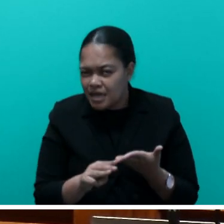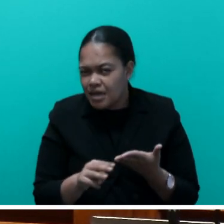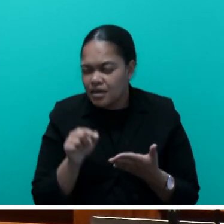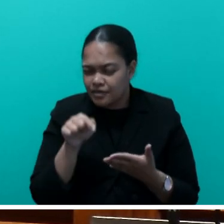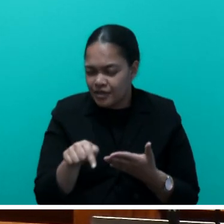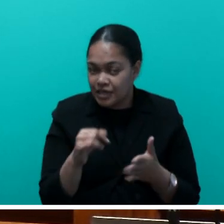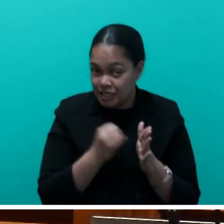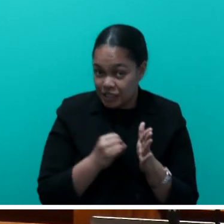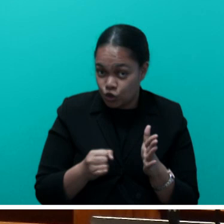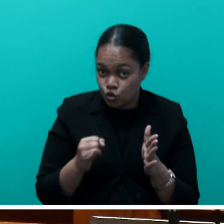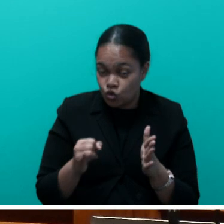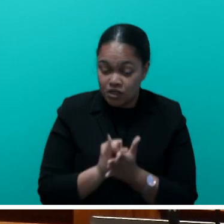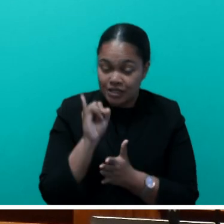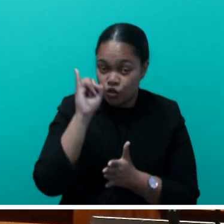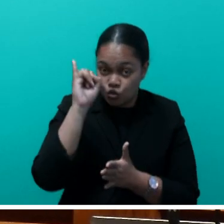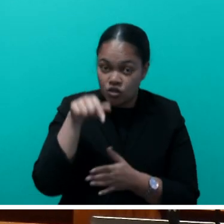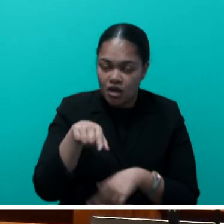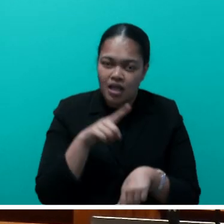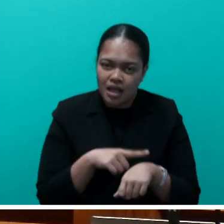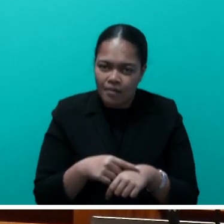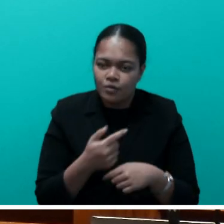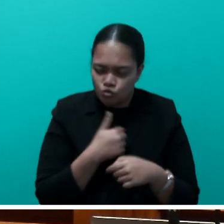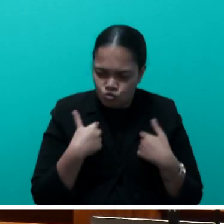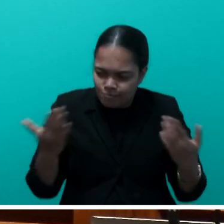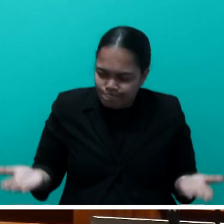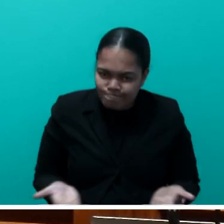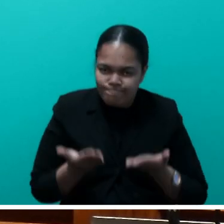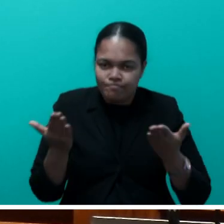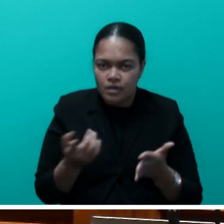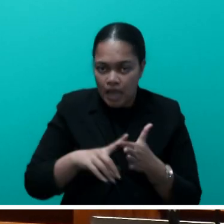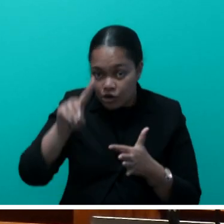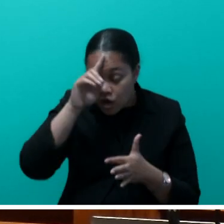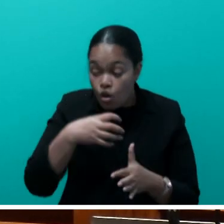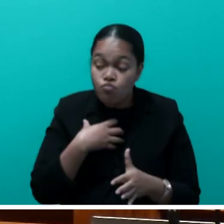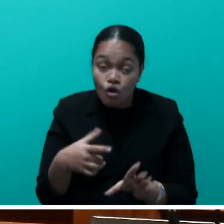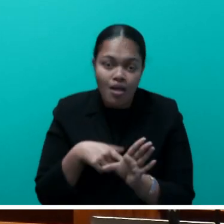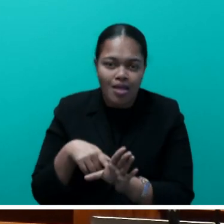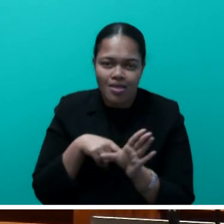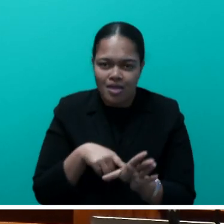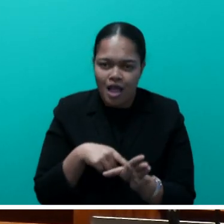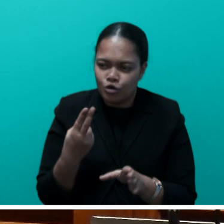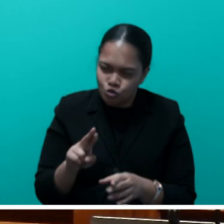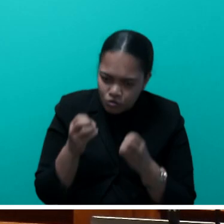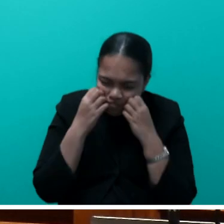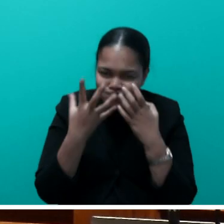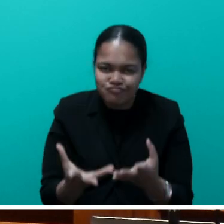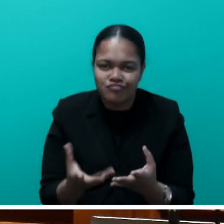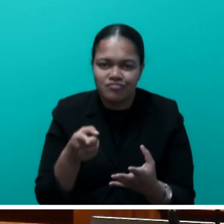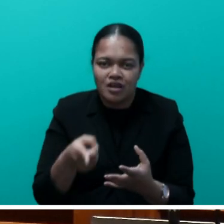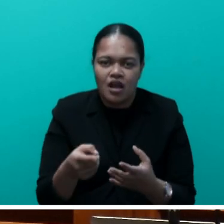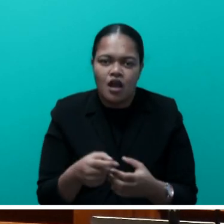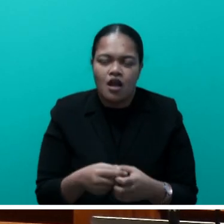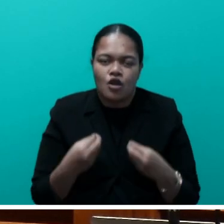institutions is timely as we strive to encourage and educate more young farmers to venture into commercial farming.